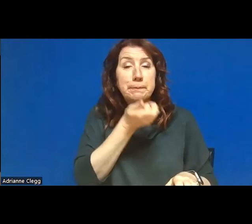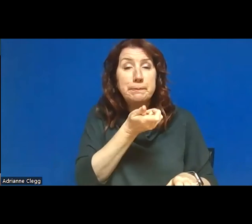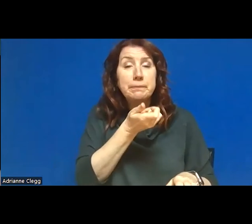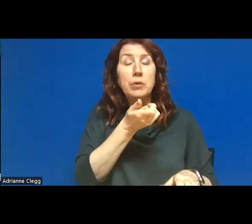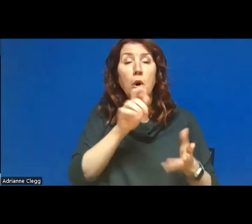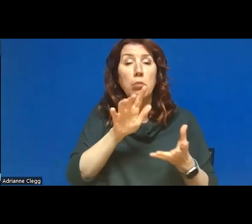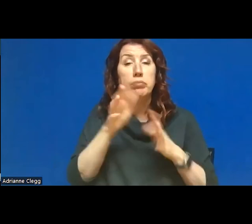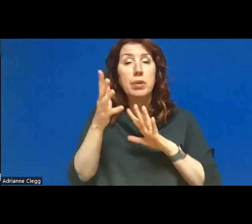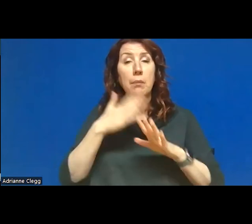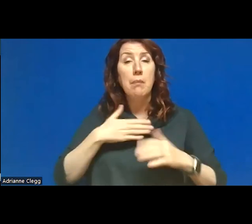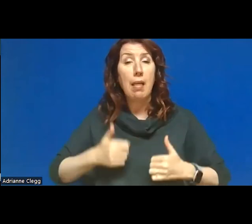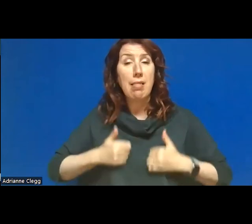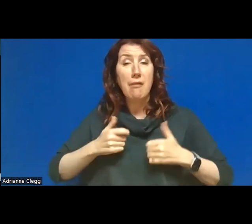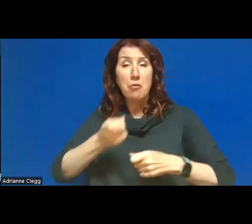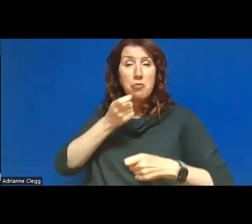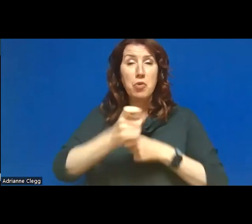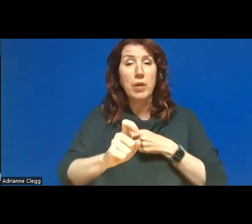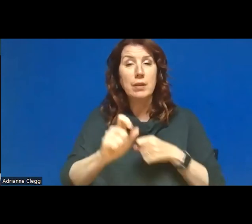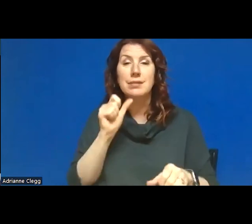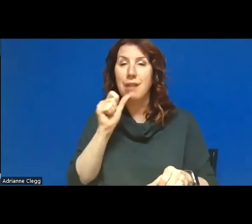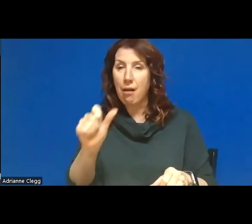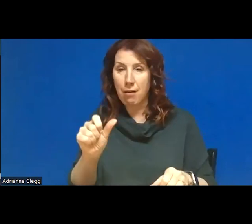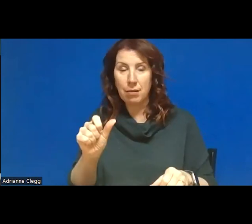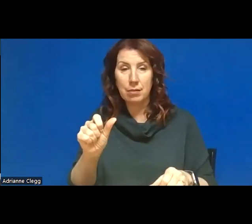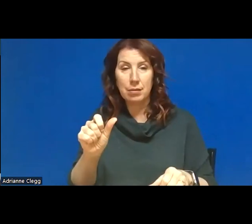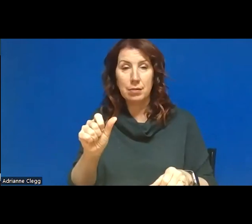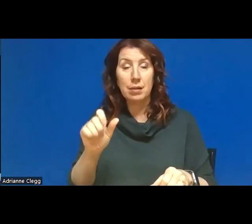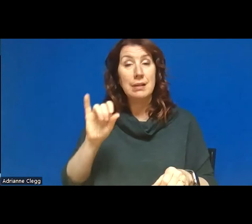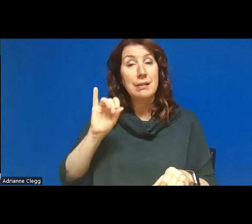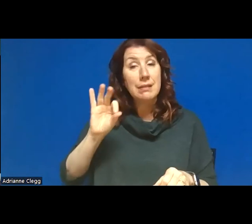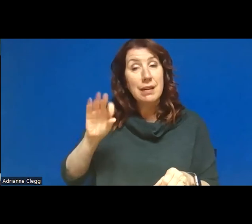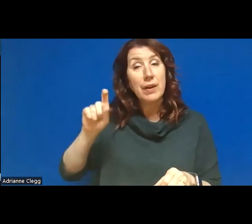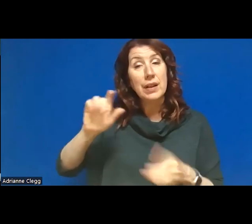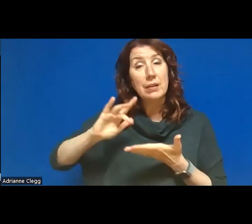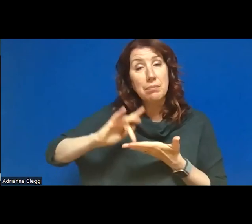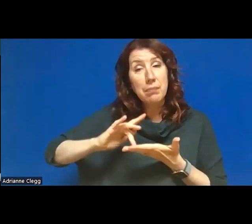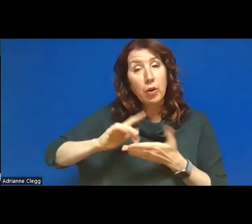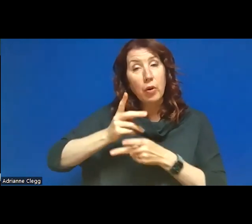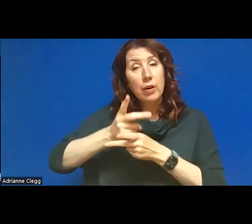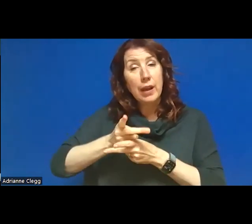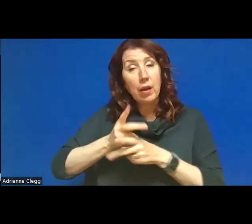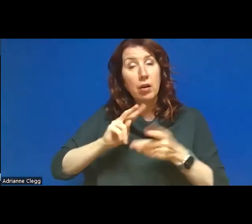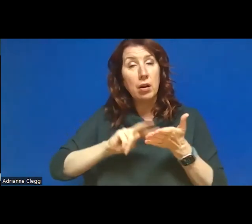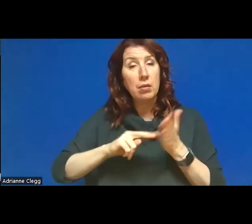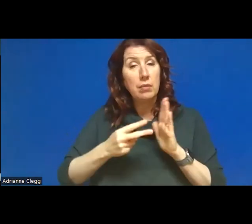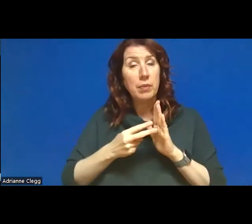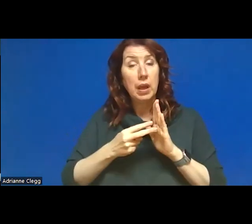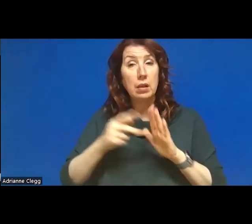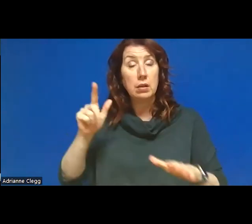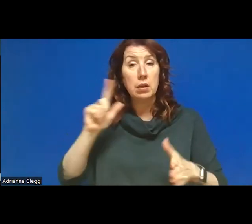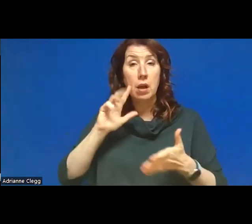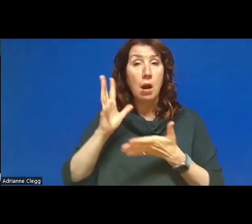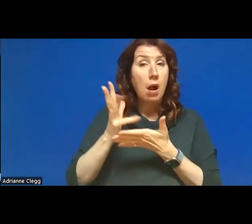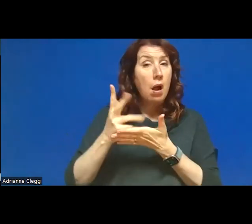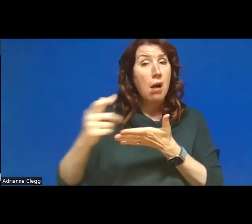life is not over. That just because I need medical care doesn't mean that I'm forced into bankruptcy.